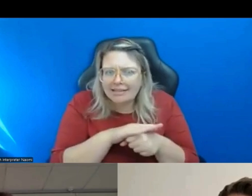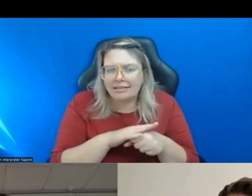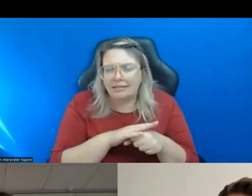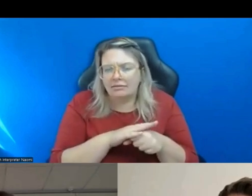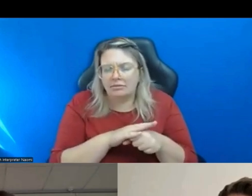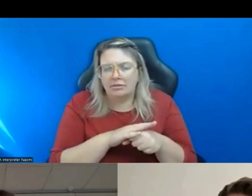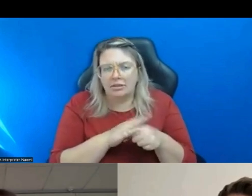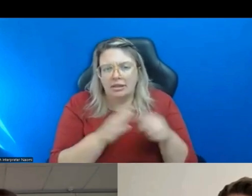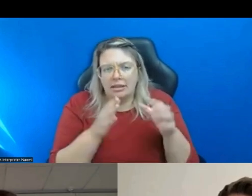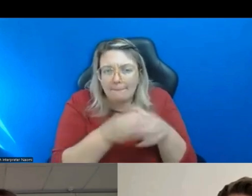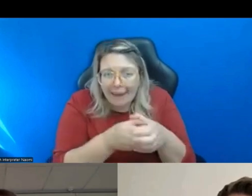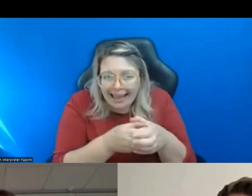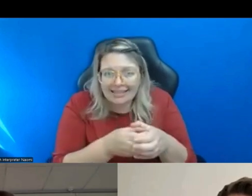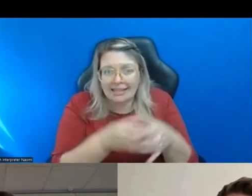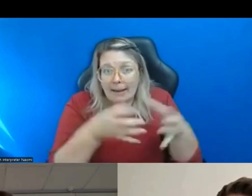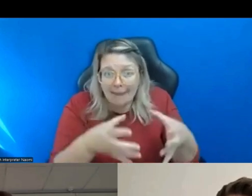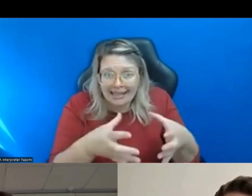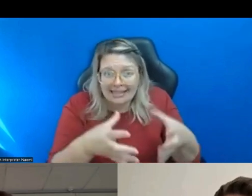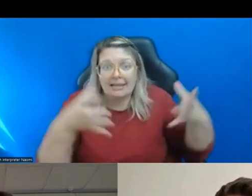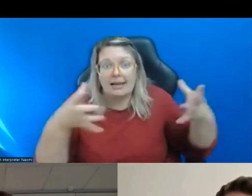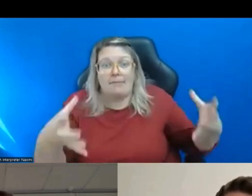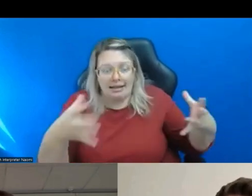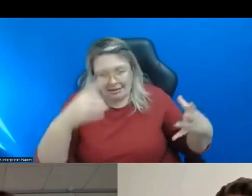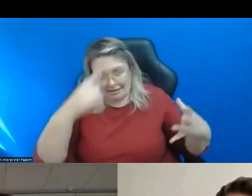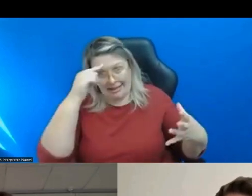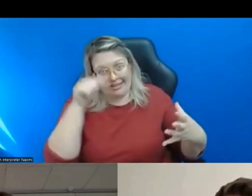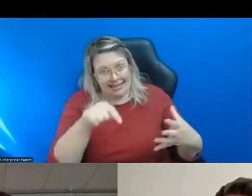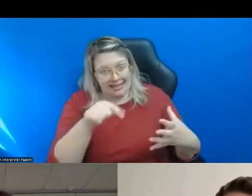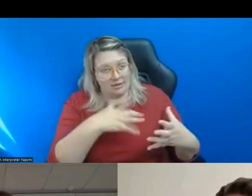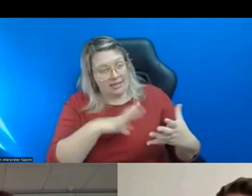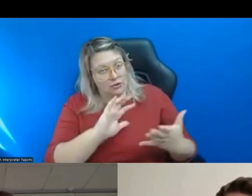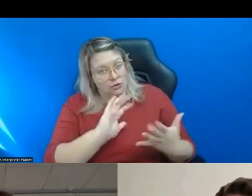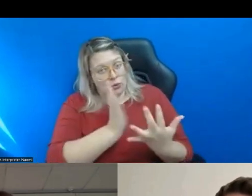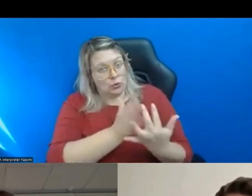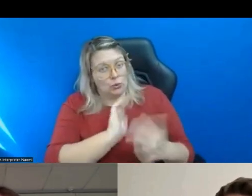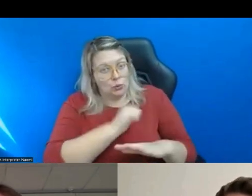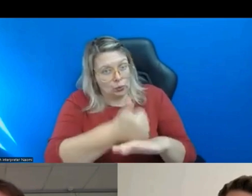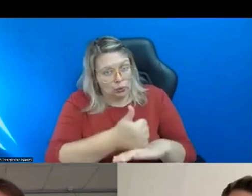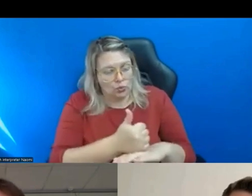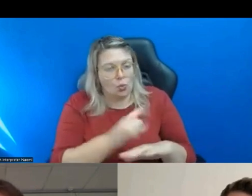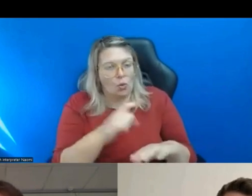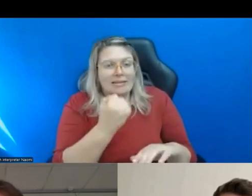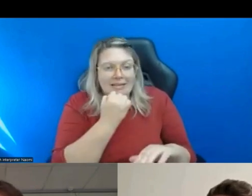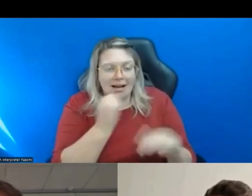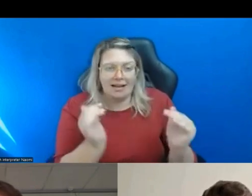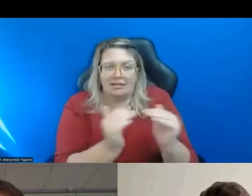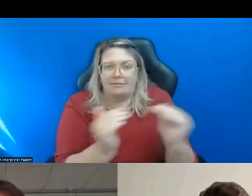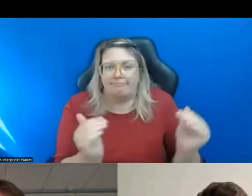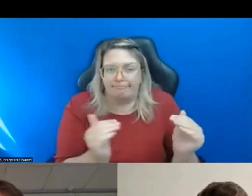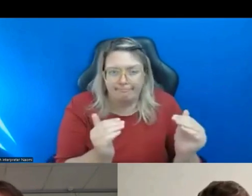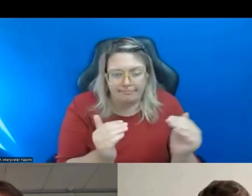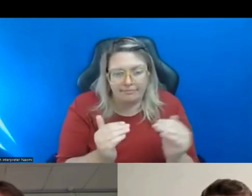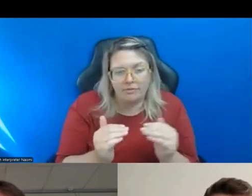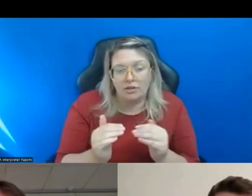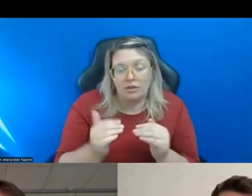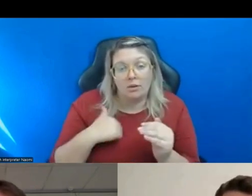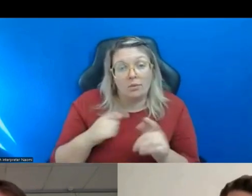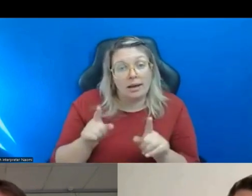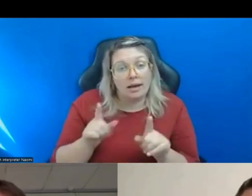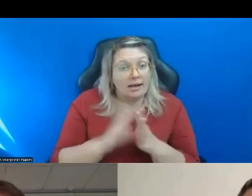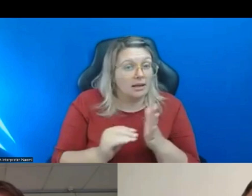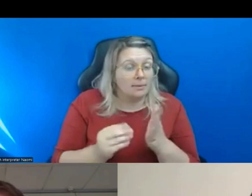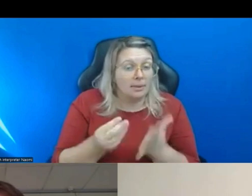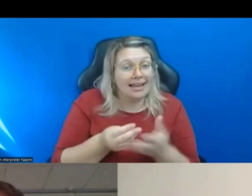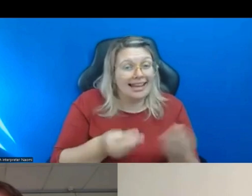kind of scale of the place is appropriate to the thing that needs to be done. So if you're thinking about maximising economic impact of the